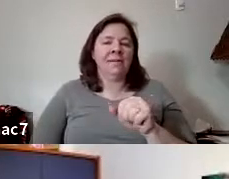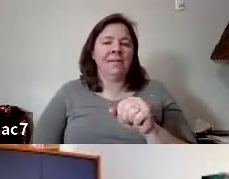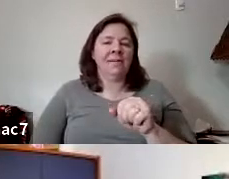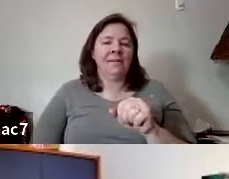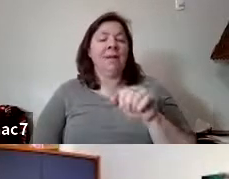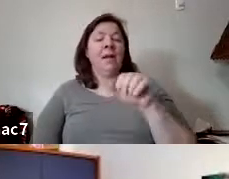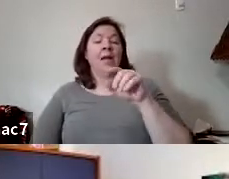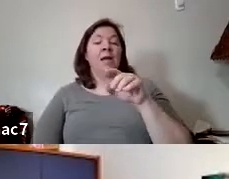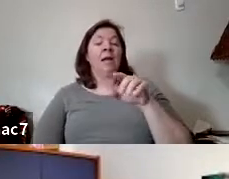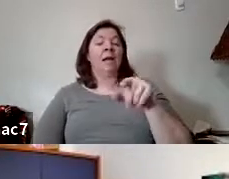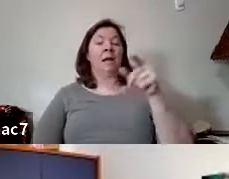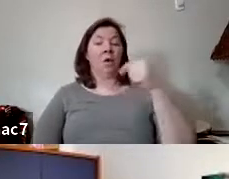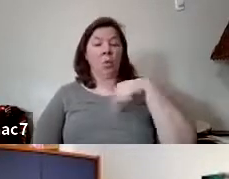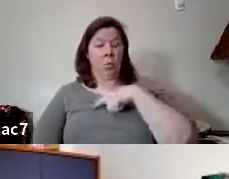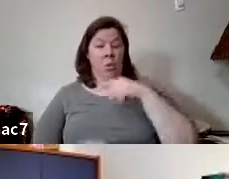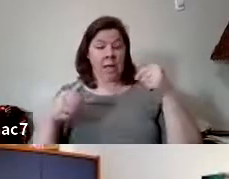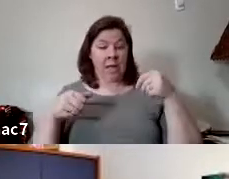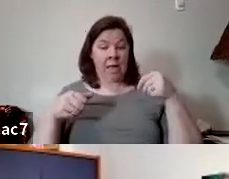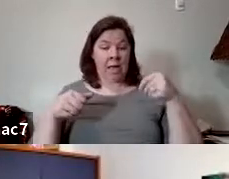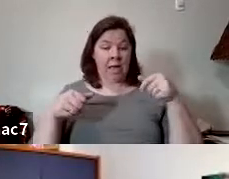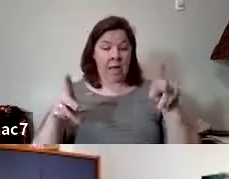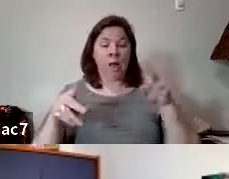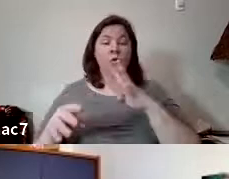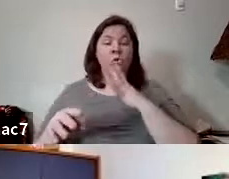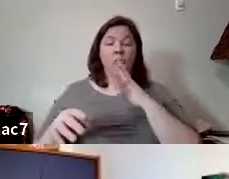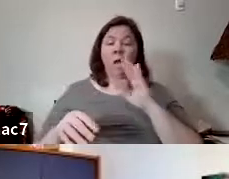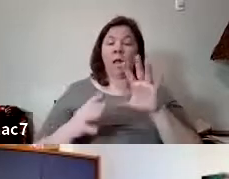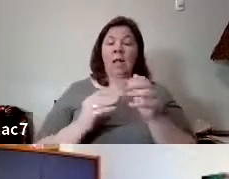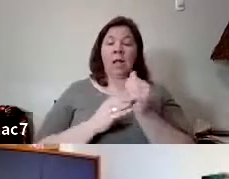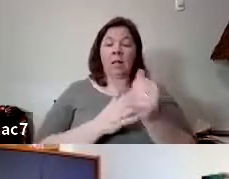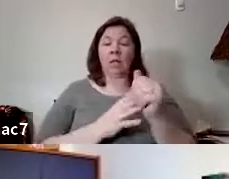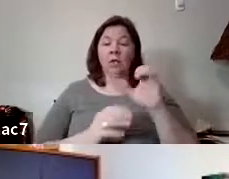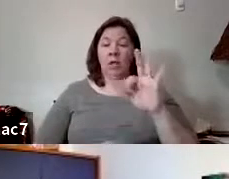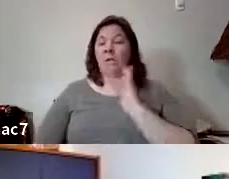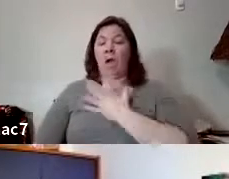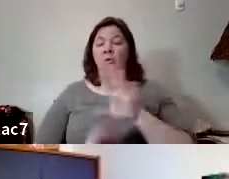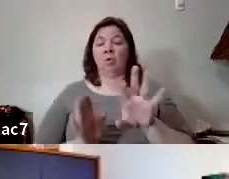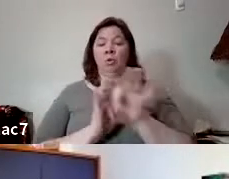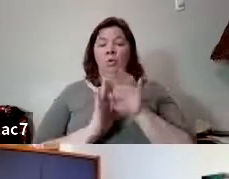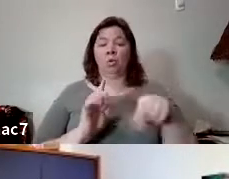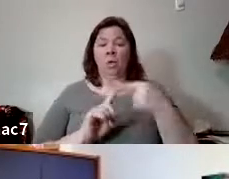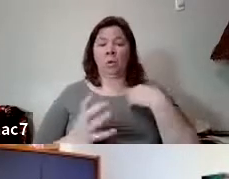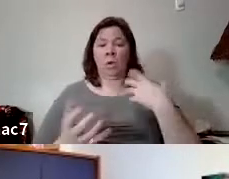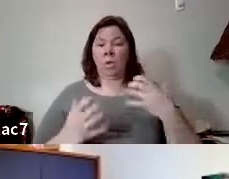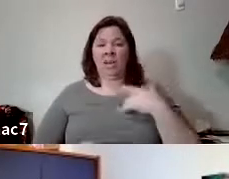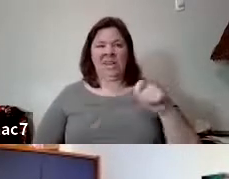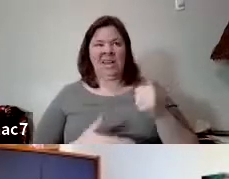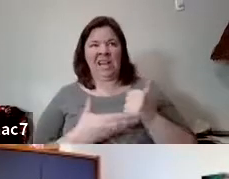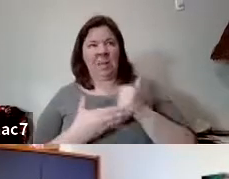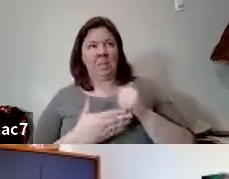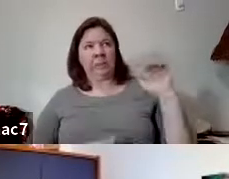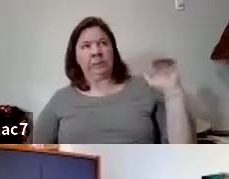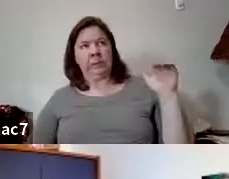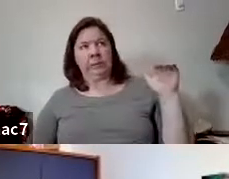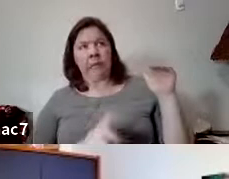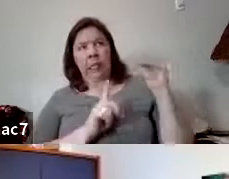Cynthia asked, are we allowed to speak to one of our leaders of our choice when we want to? Sometimes we feel we need help. Well, there's a lot of